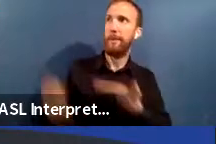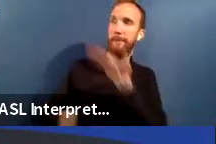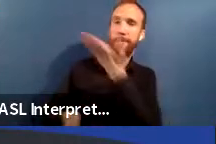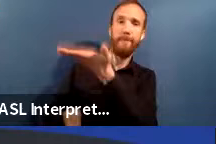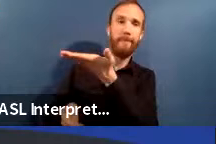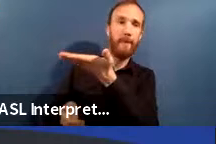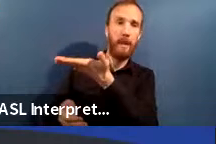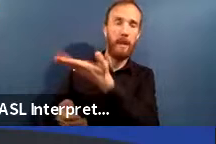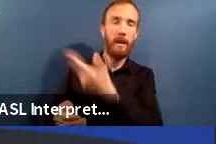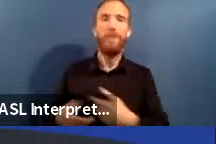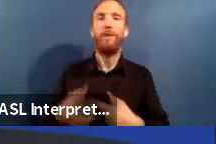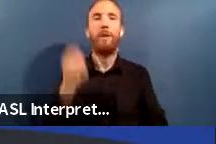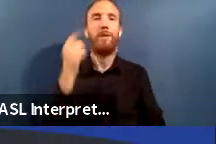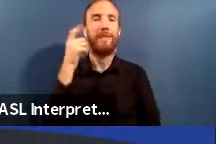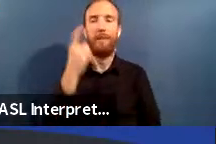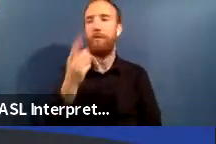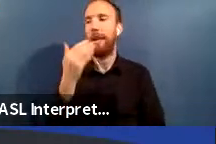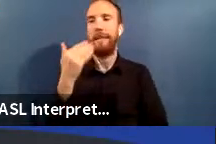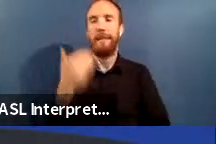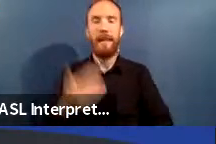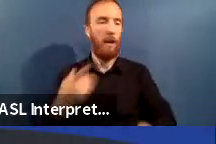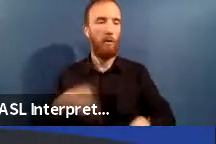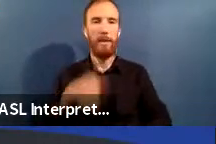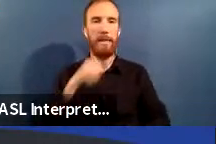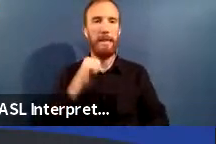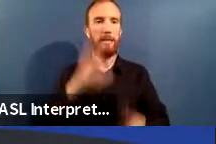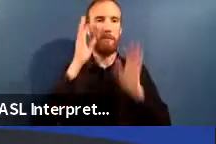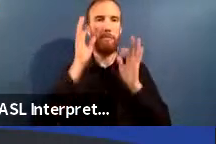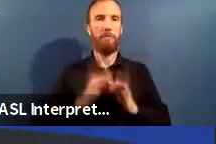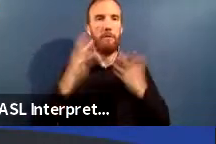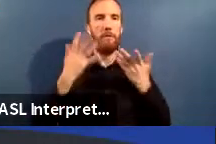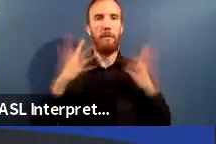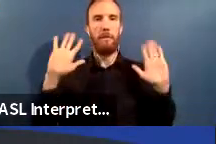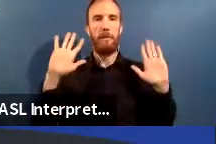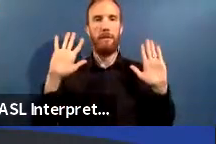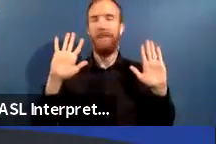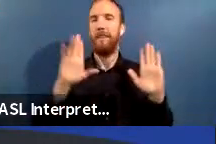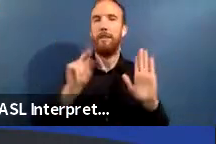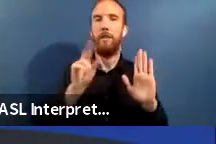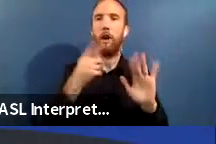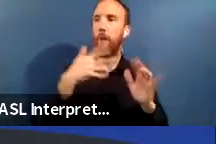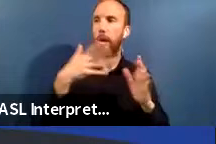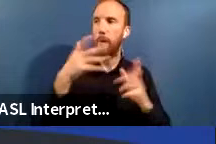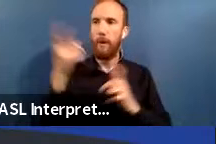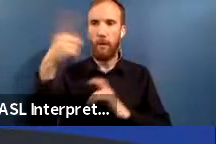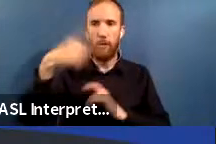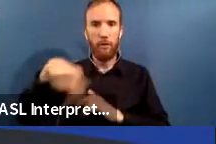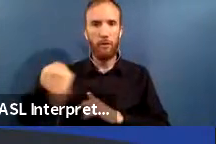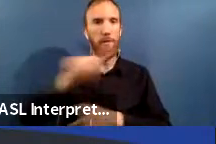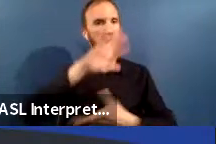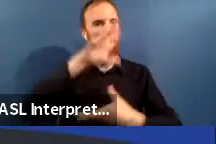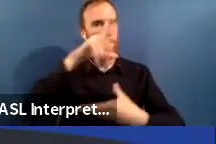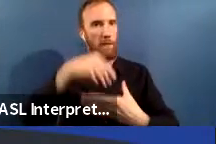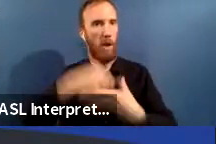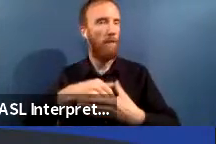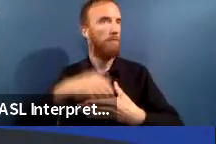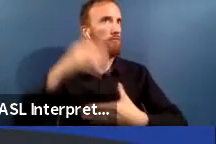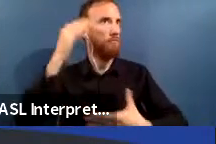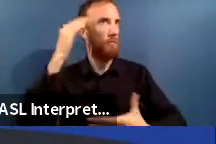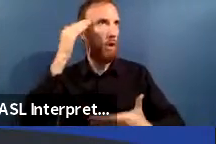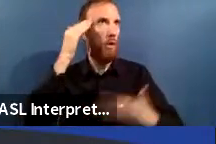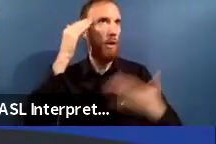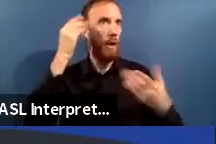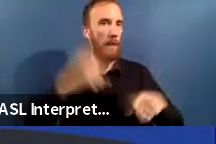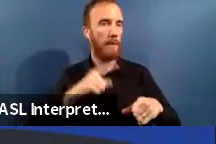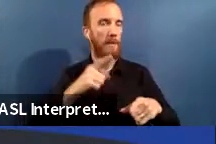is not the hearing. This is the place for really keeping people informed too. We want to live up to the CPS Equity Framework where we say